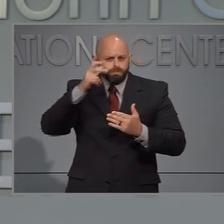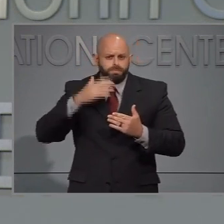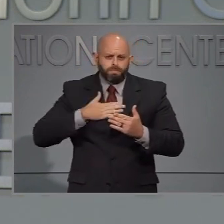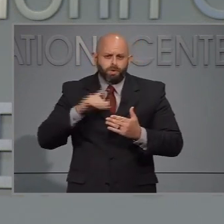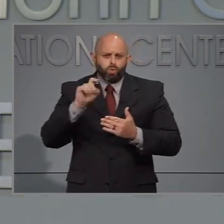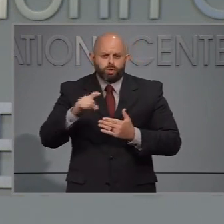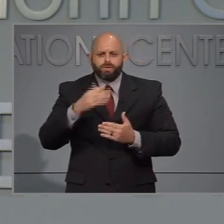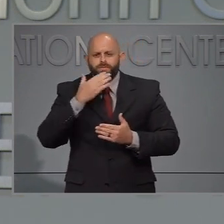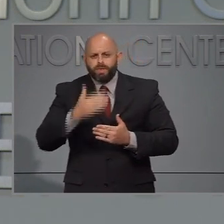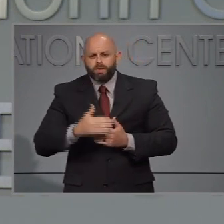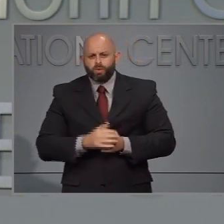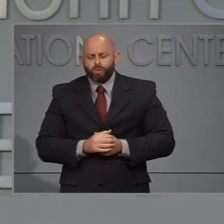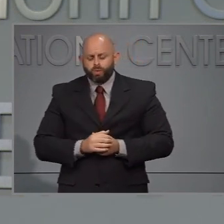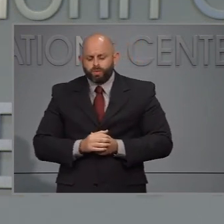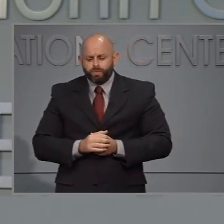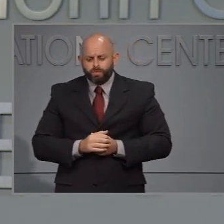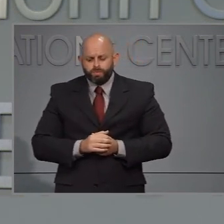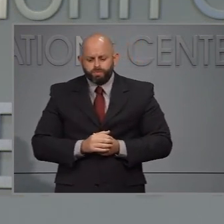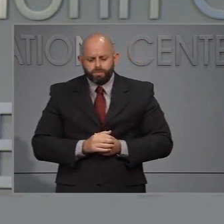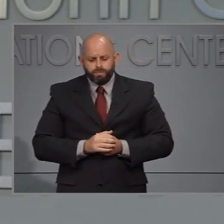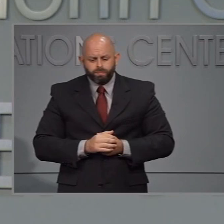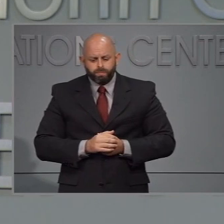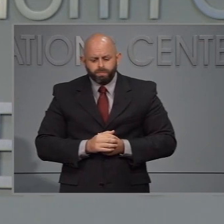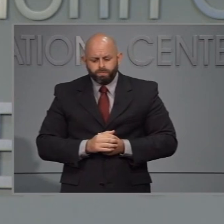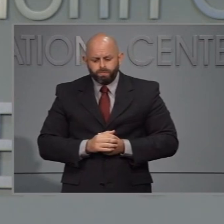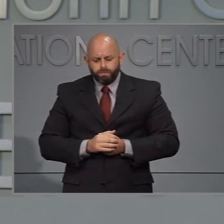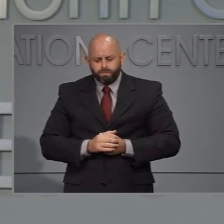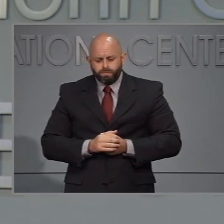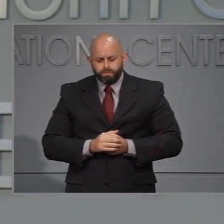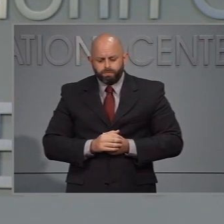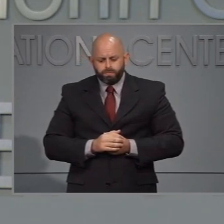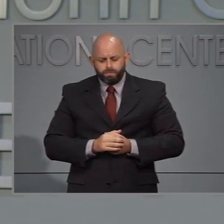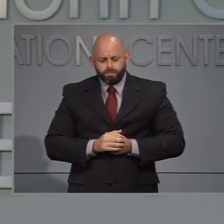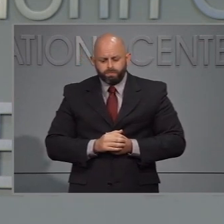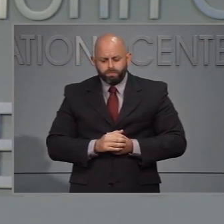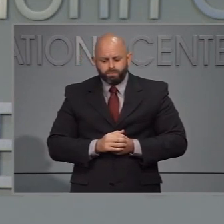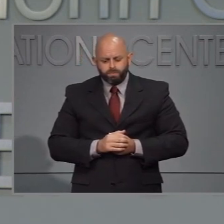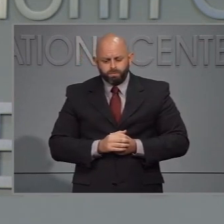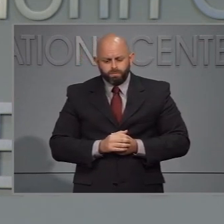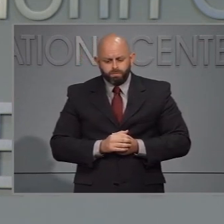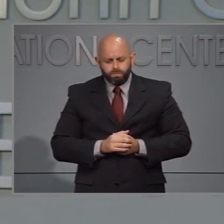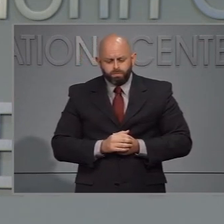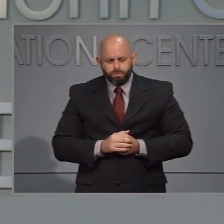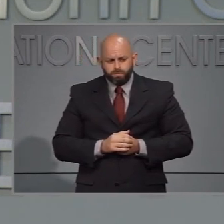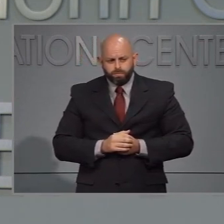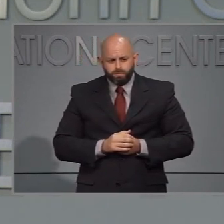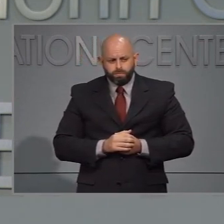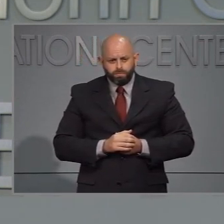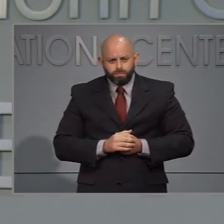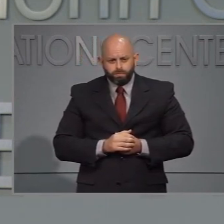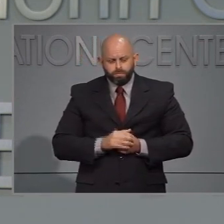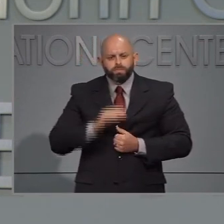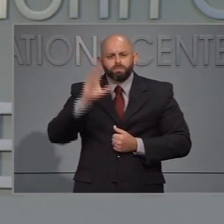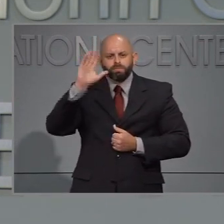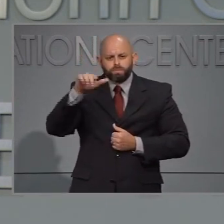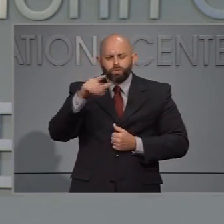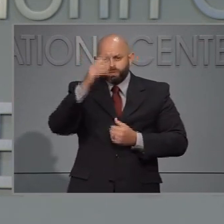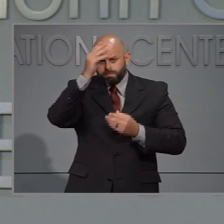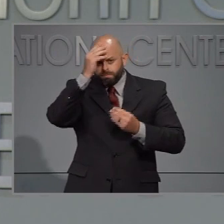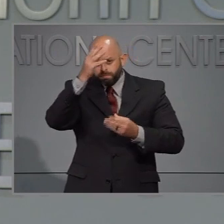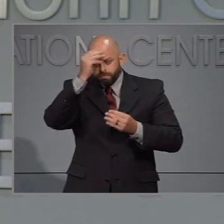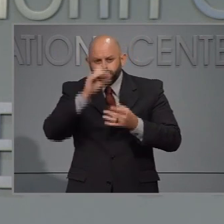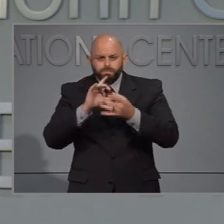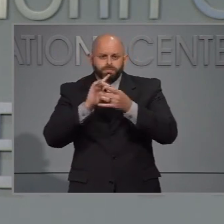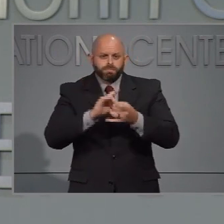tell me about, well, I know that the guidance you provided for public schools with regards to opening in the